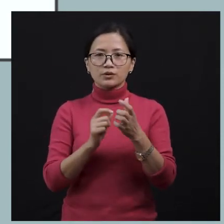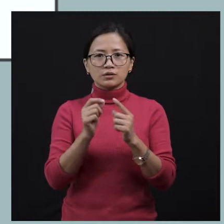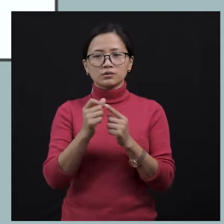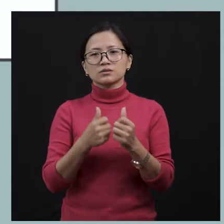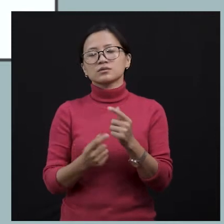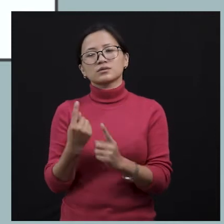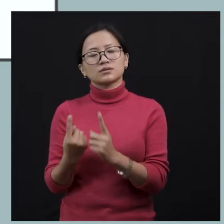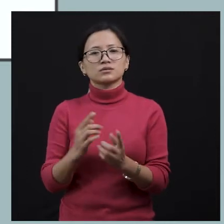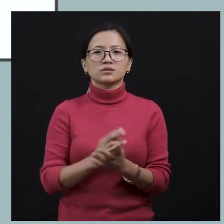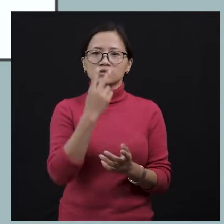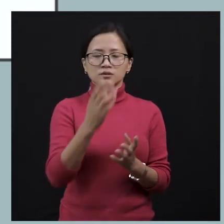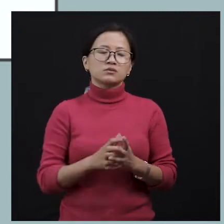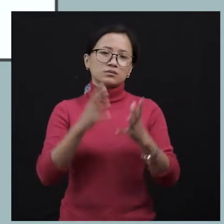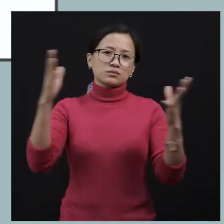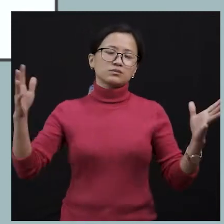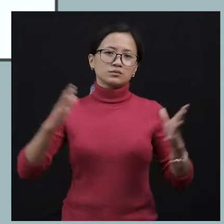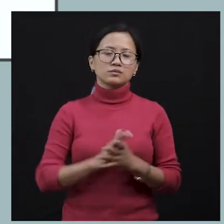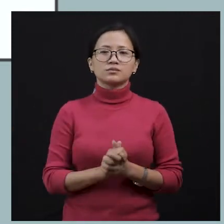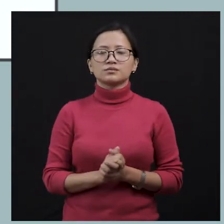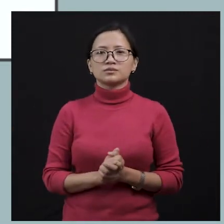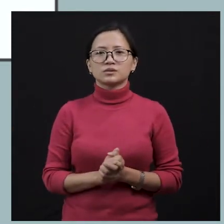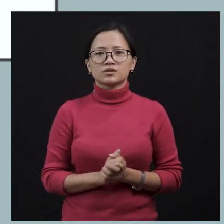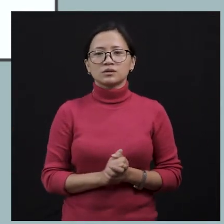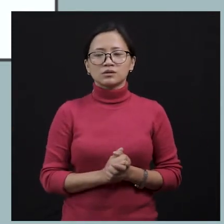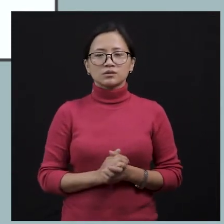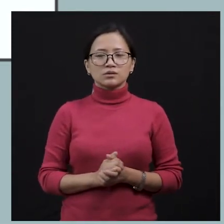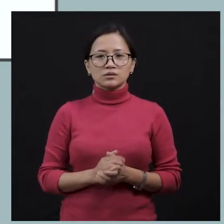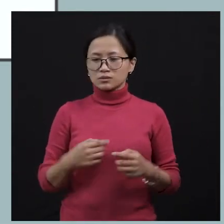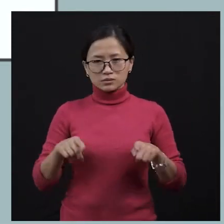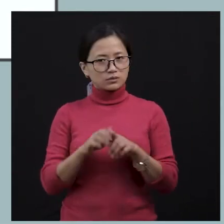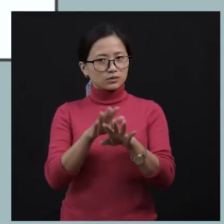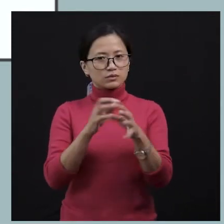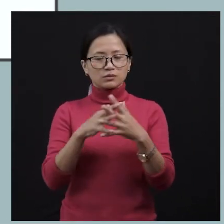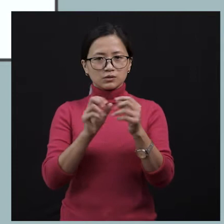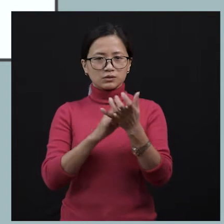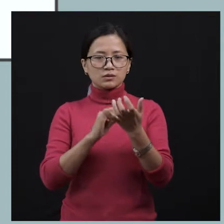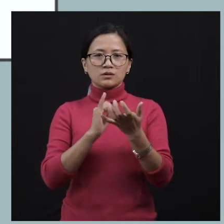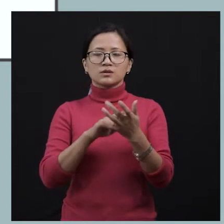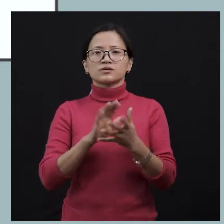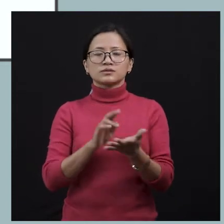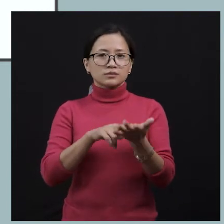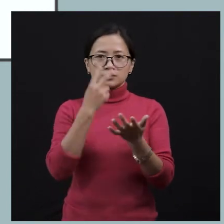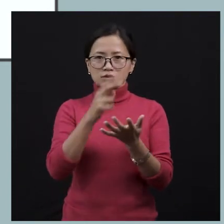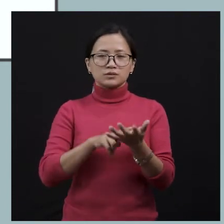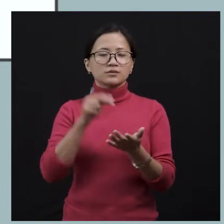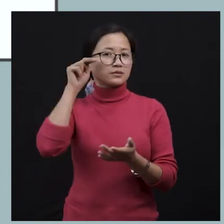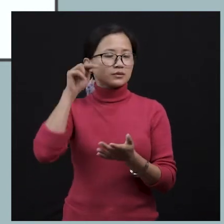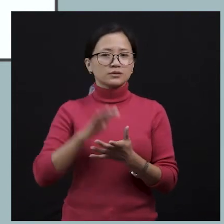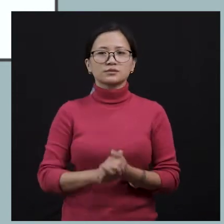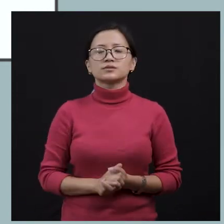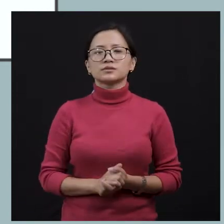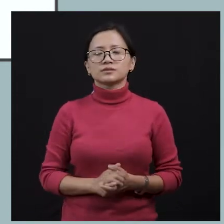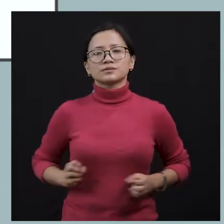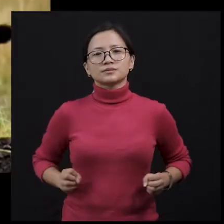see more national parks and also the wildlife sanctuaries in Nagaland, right? So let's get